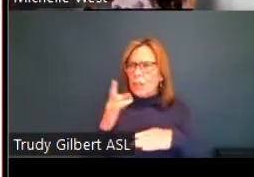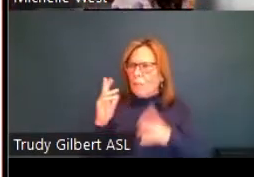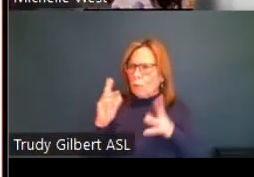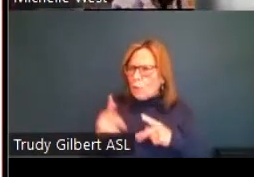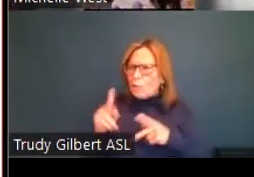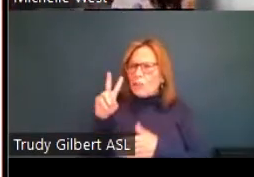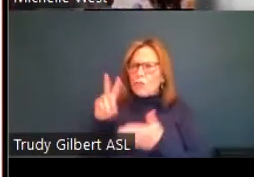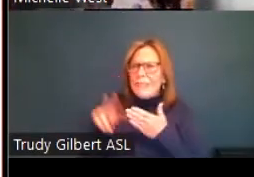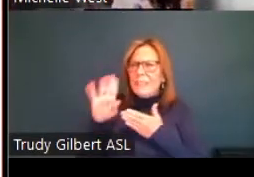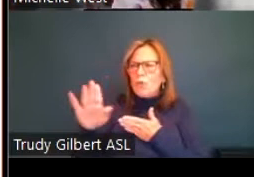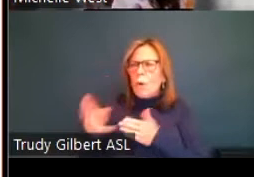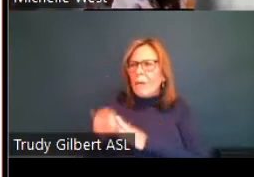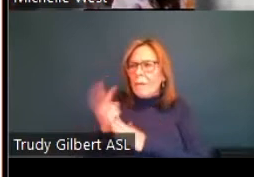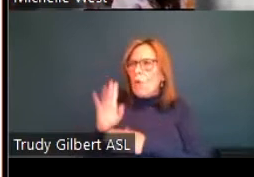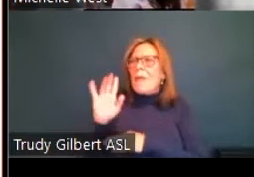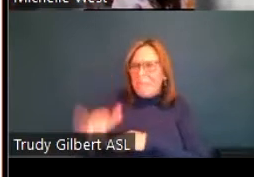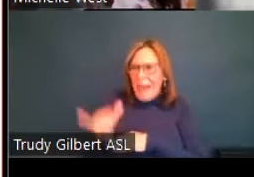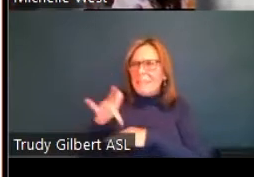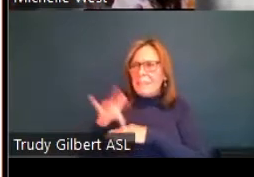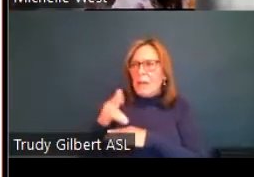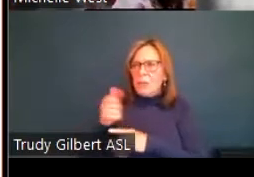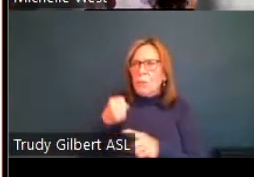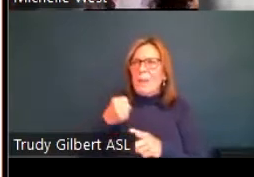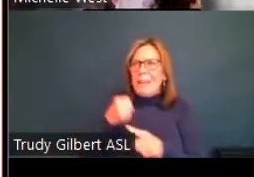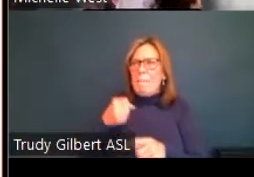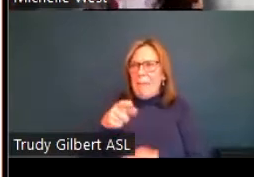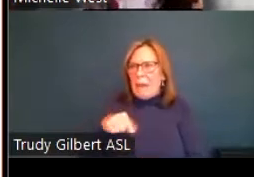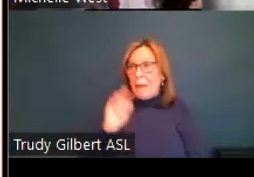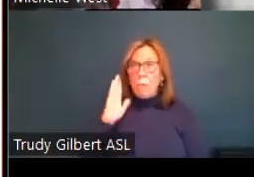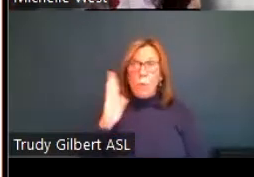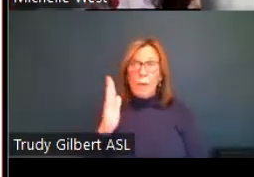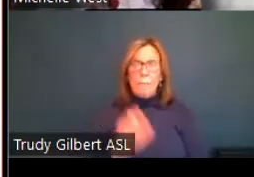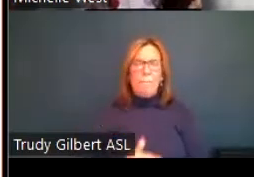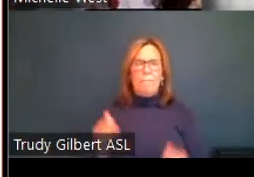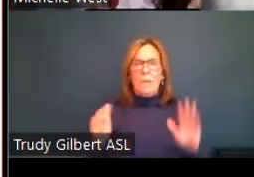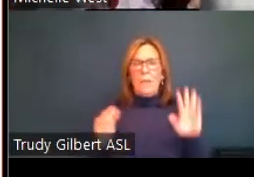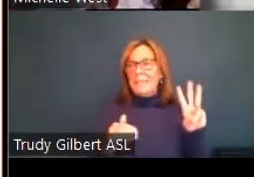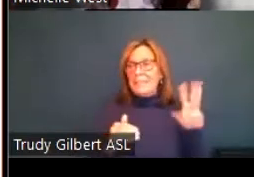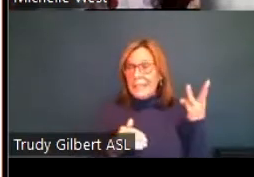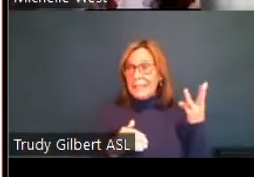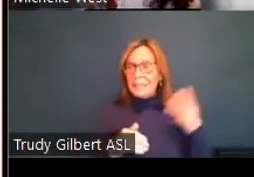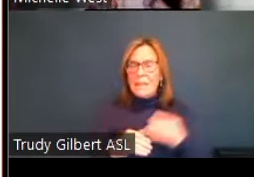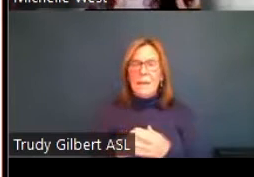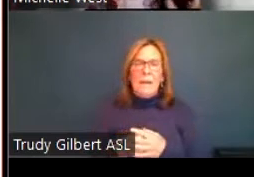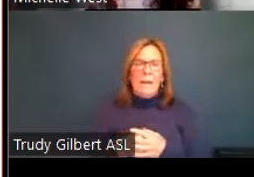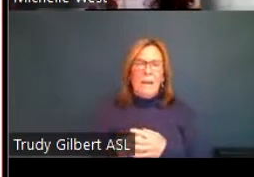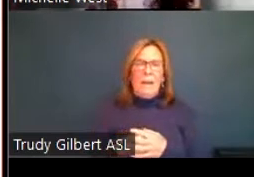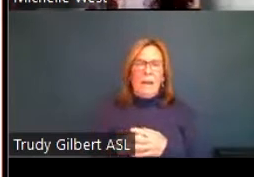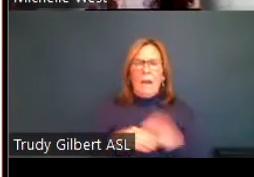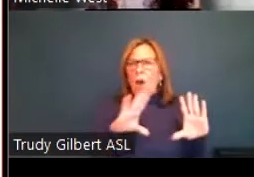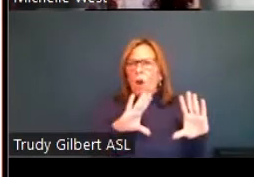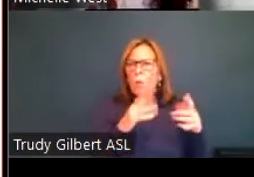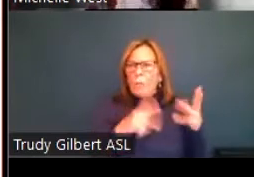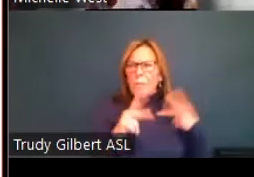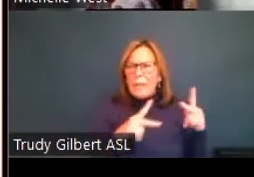online, that's a touch. That's going to have an impact on them. The sixth one is a group of people meeting